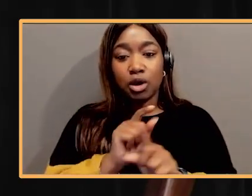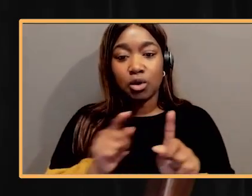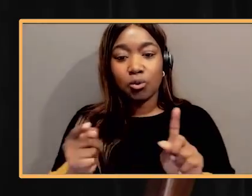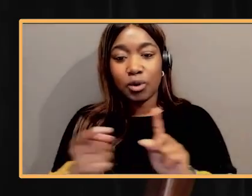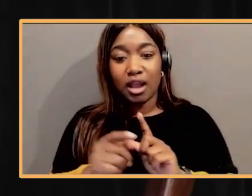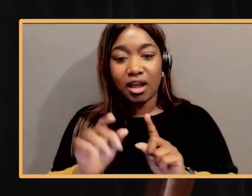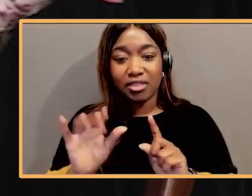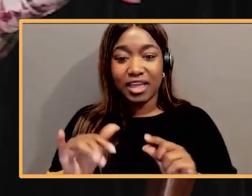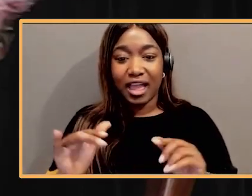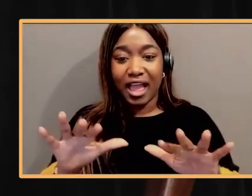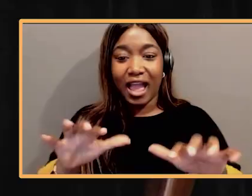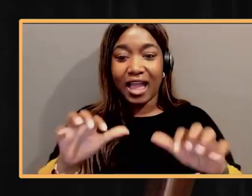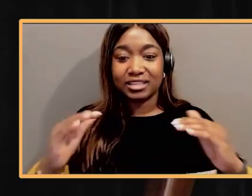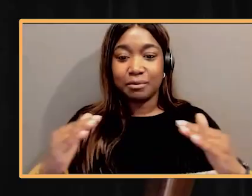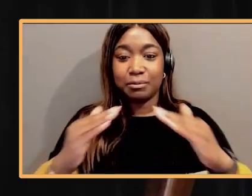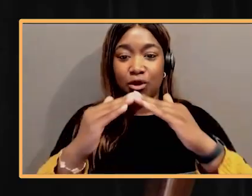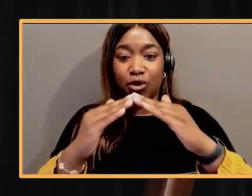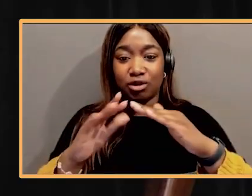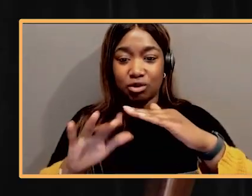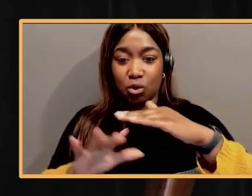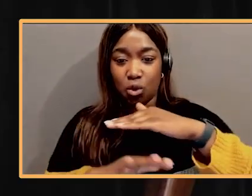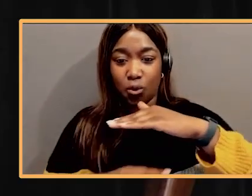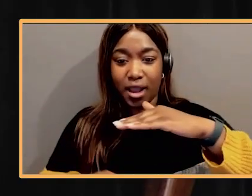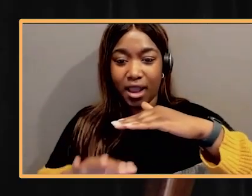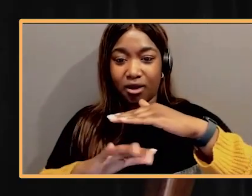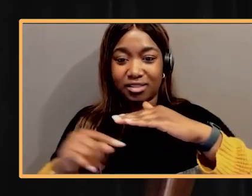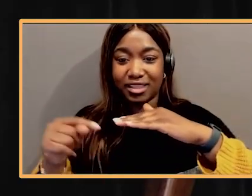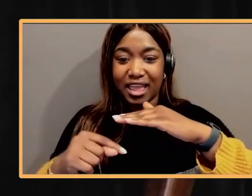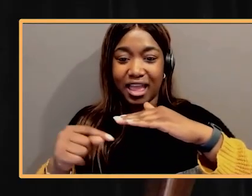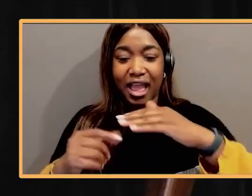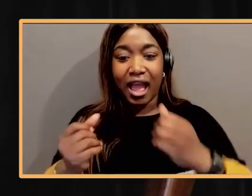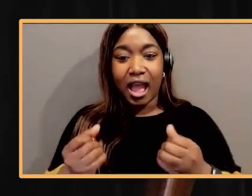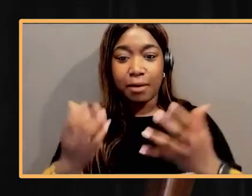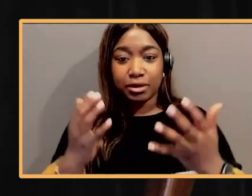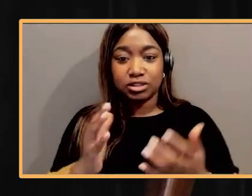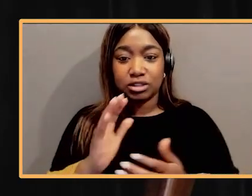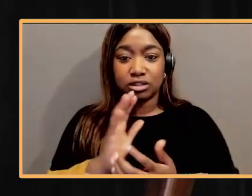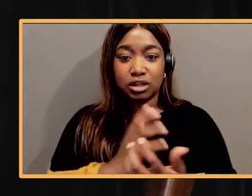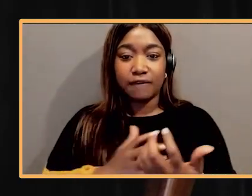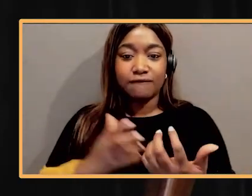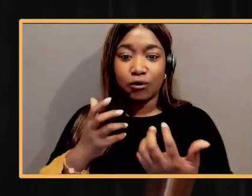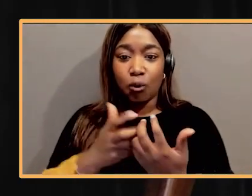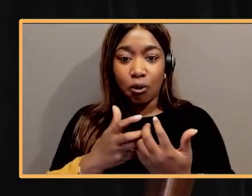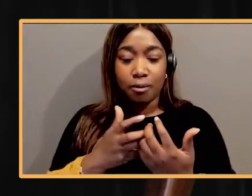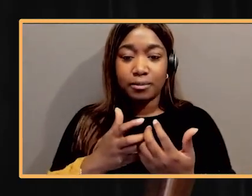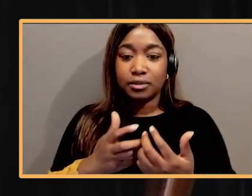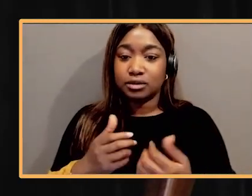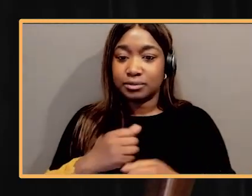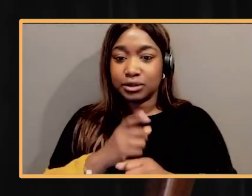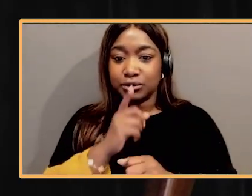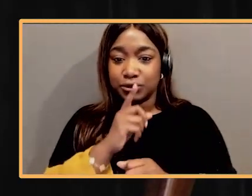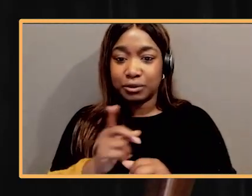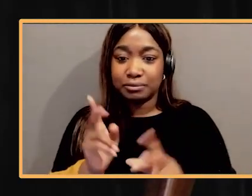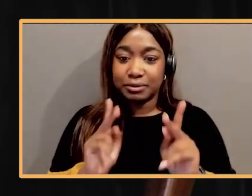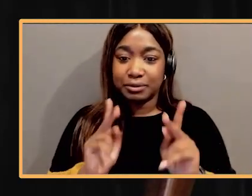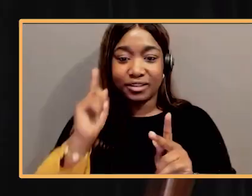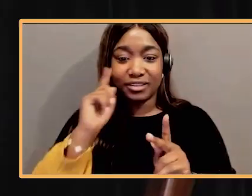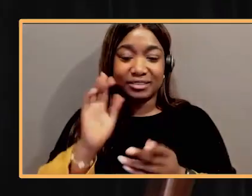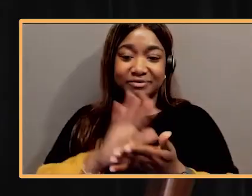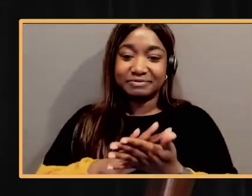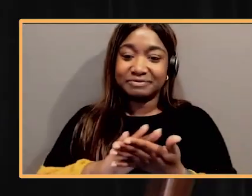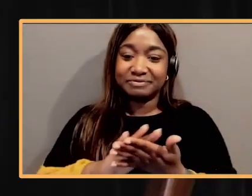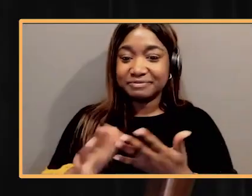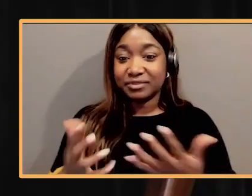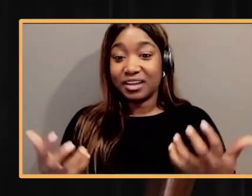iceberg is how much do we conform, as you said, right? How much do we learn to conform, to be palatable? And that lack